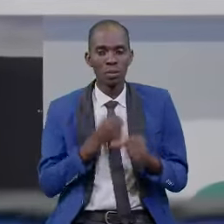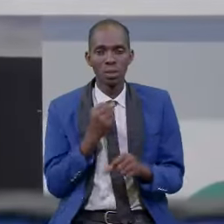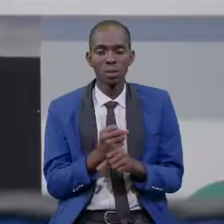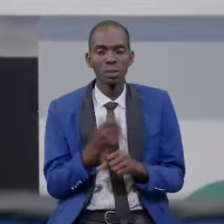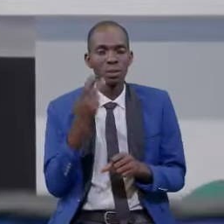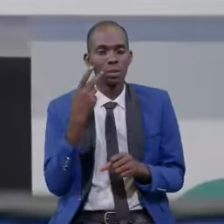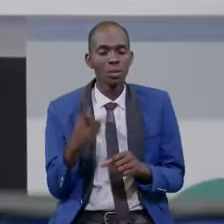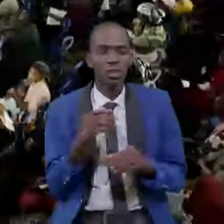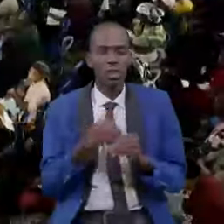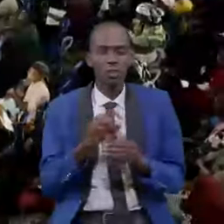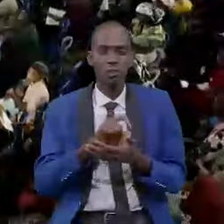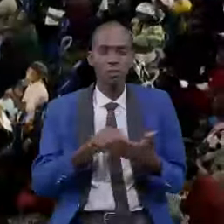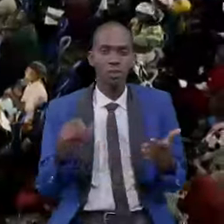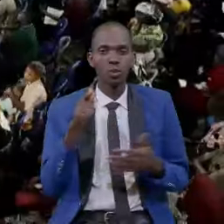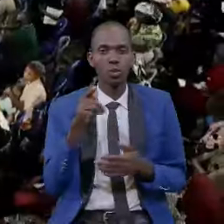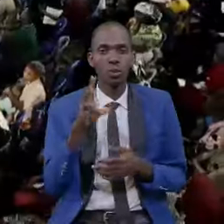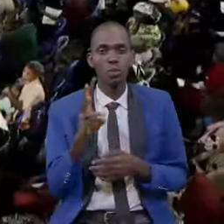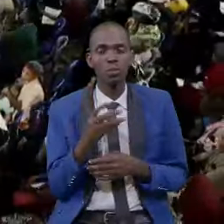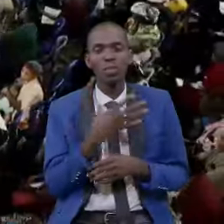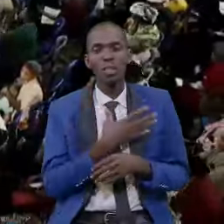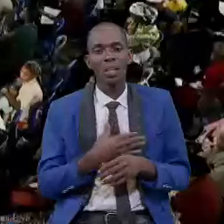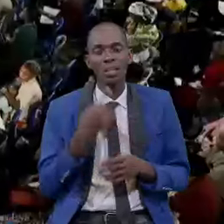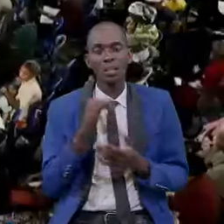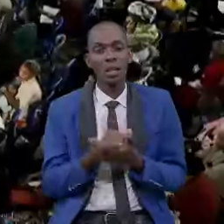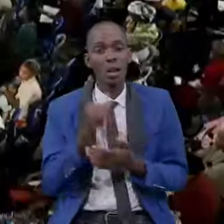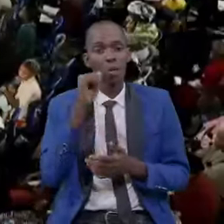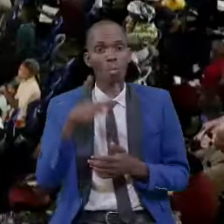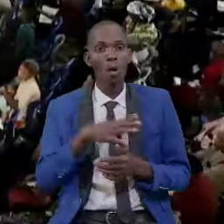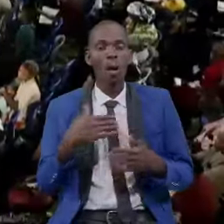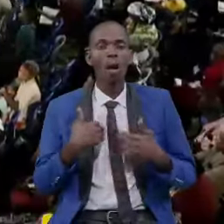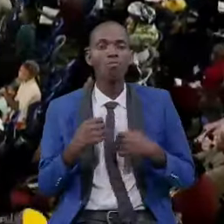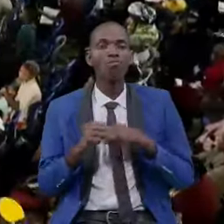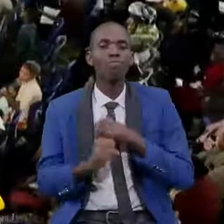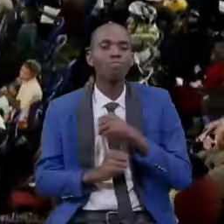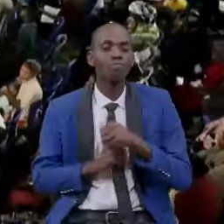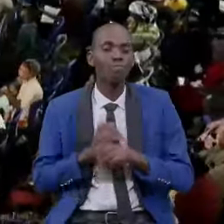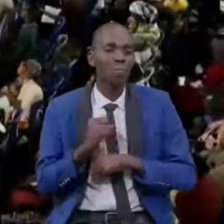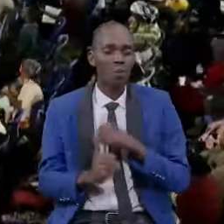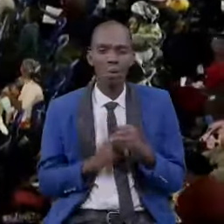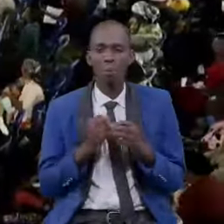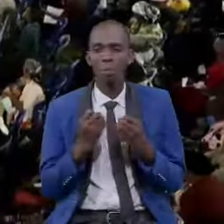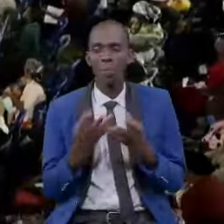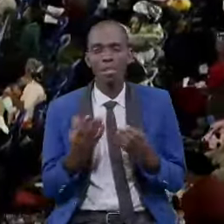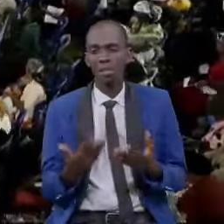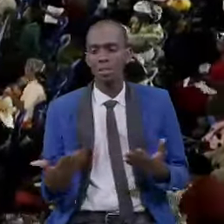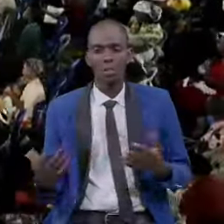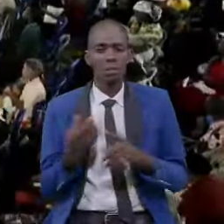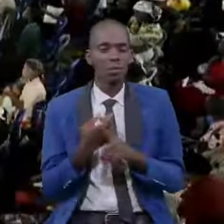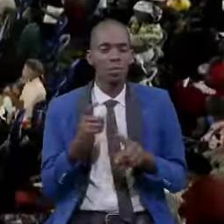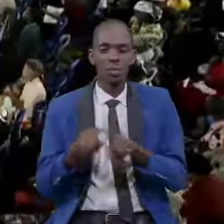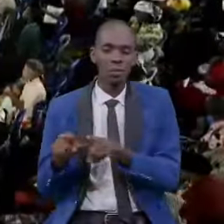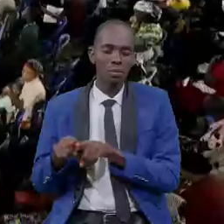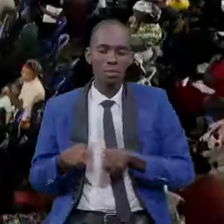26, it says, and she had suffered many things of many physicians,